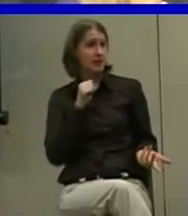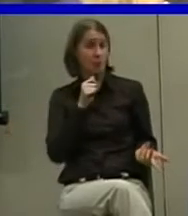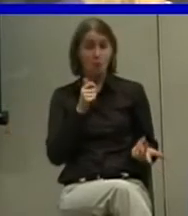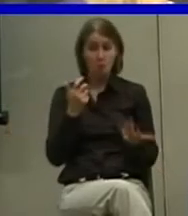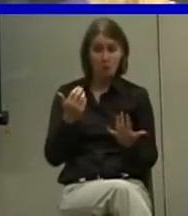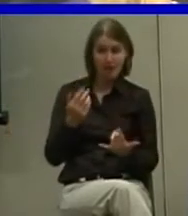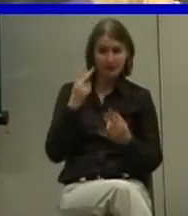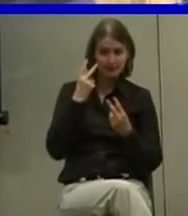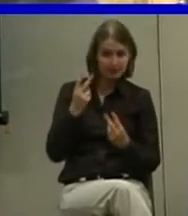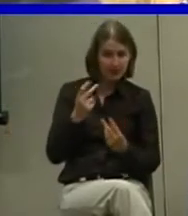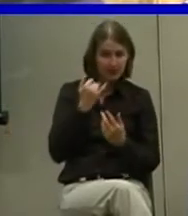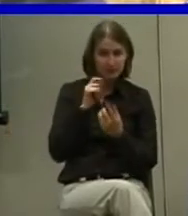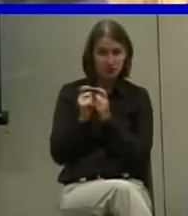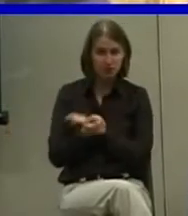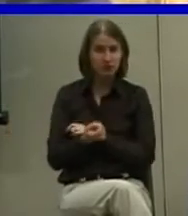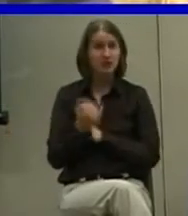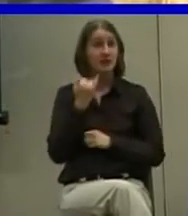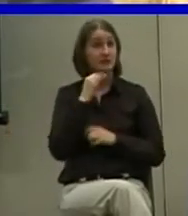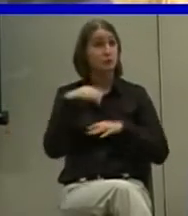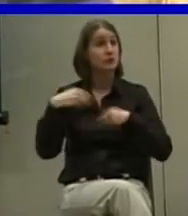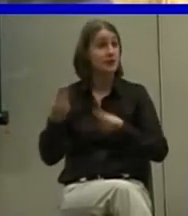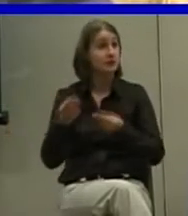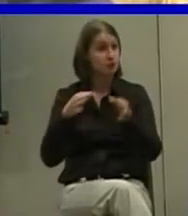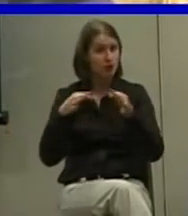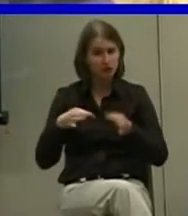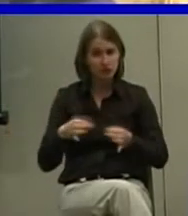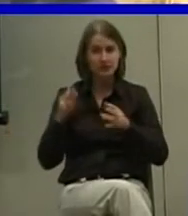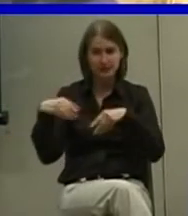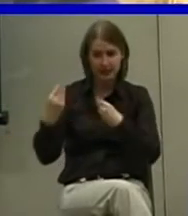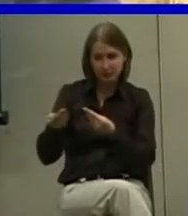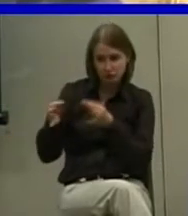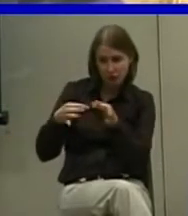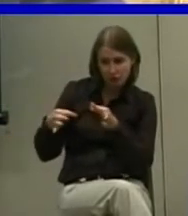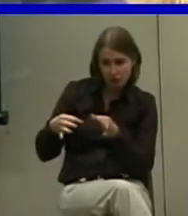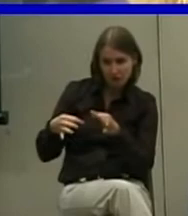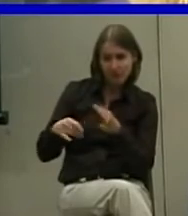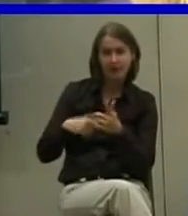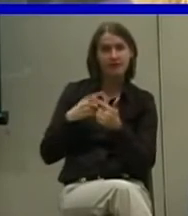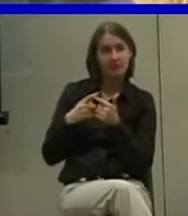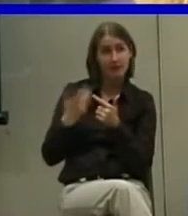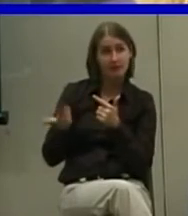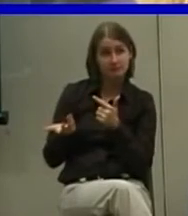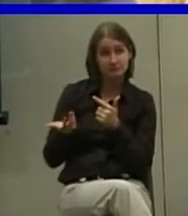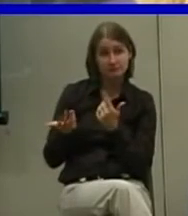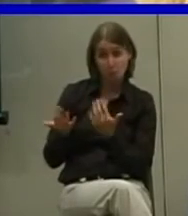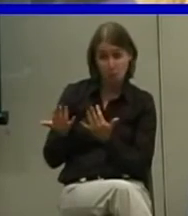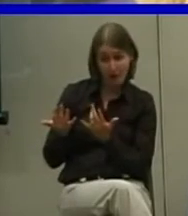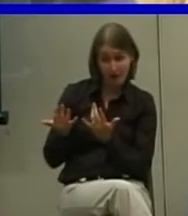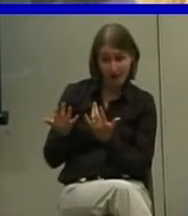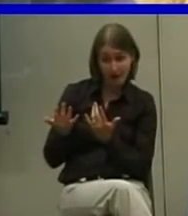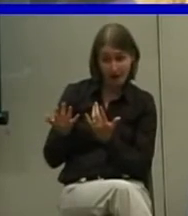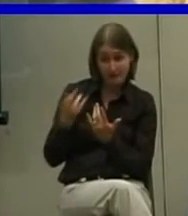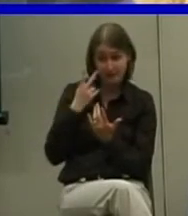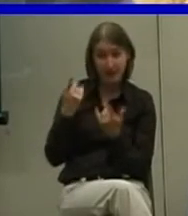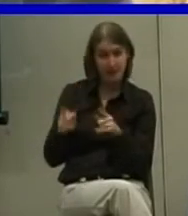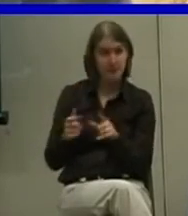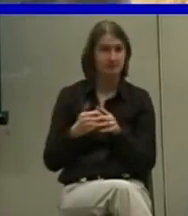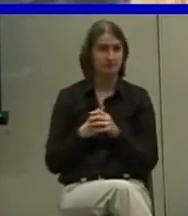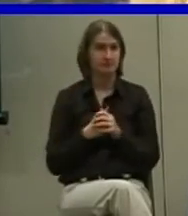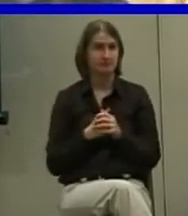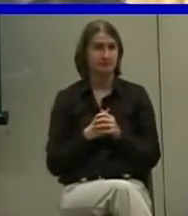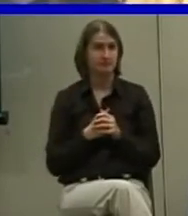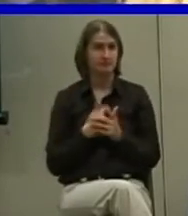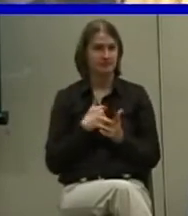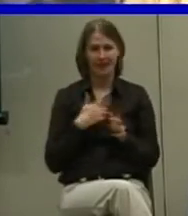happens. When you're going to give a direction, give the direction and then wait for it to happen.